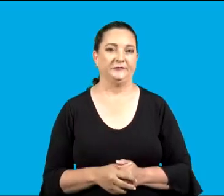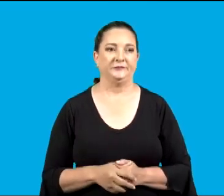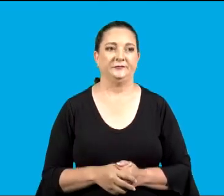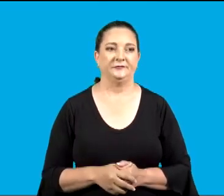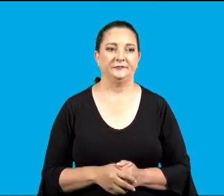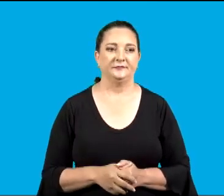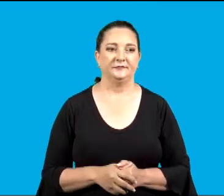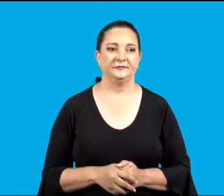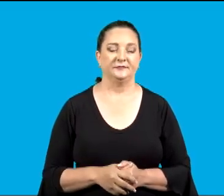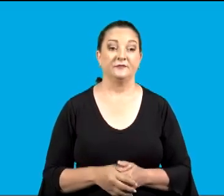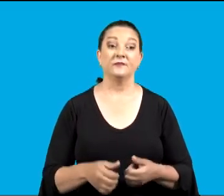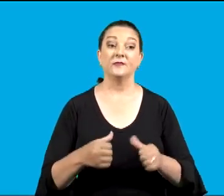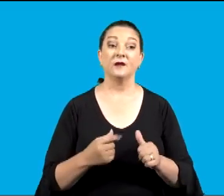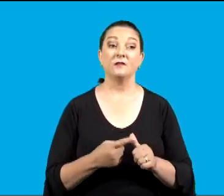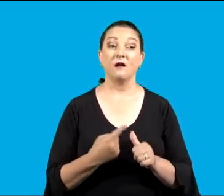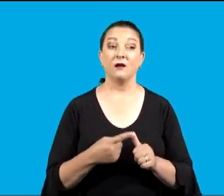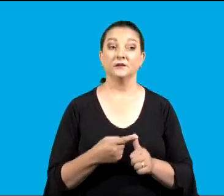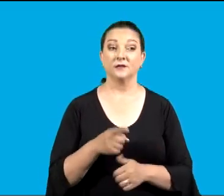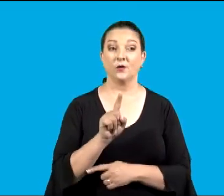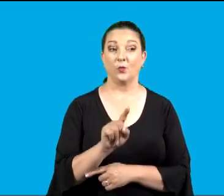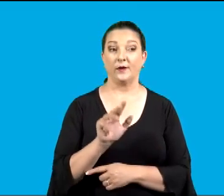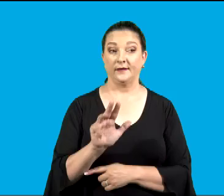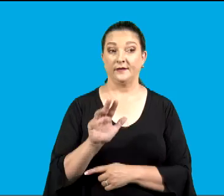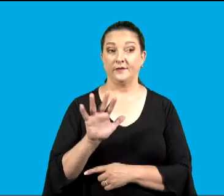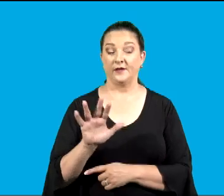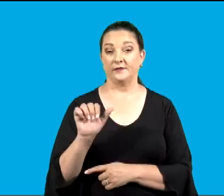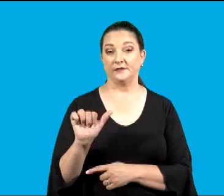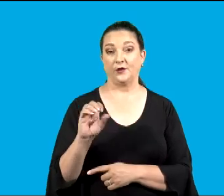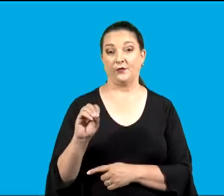142,000. That would then give me